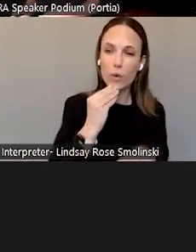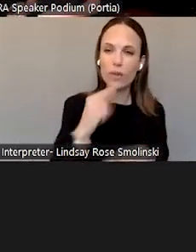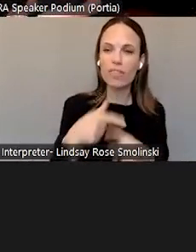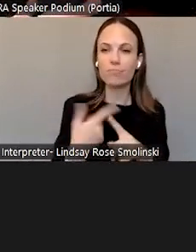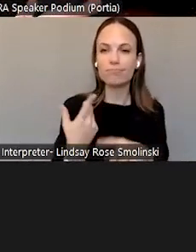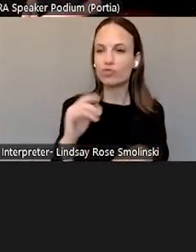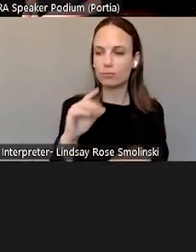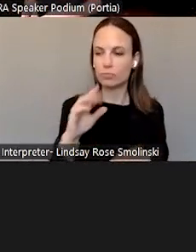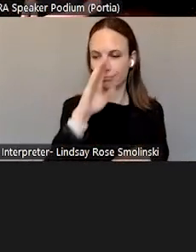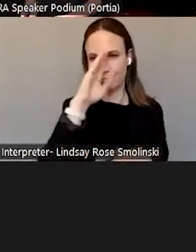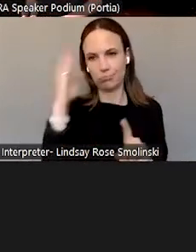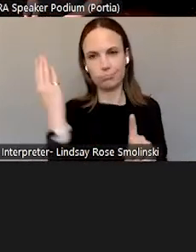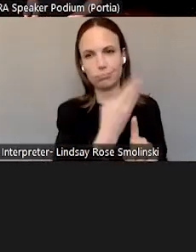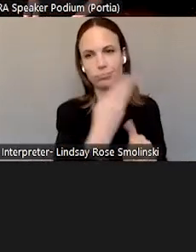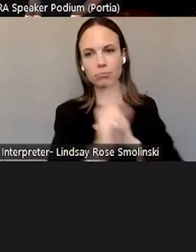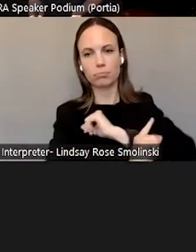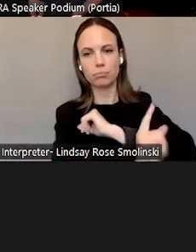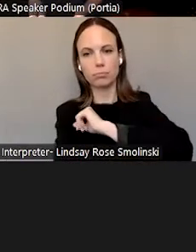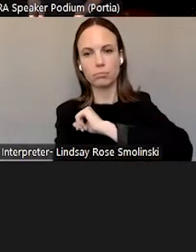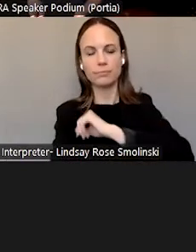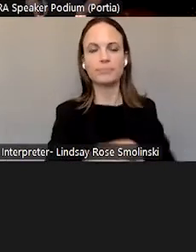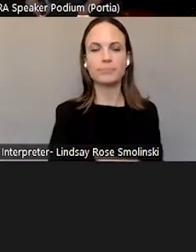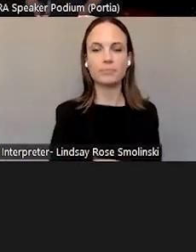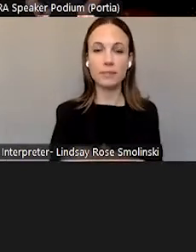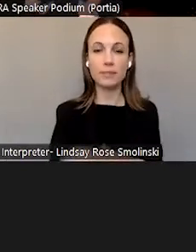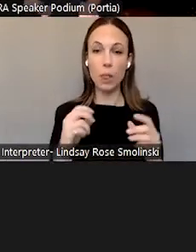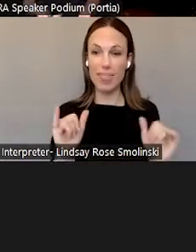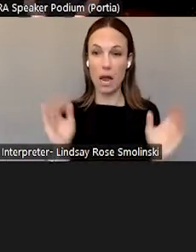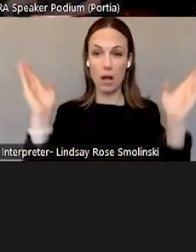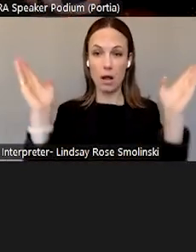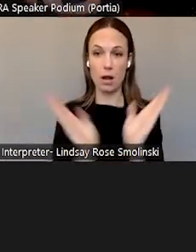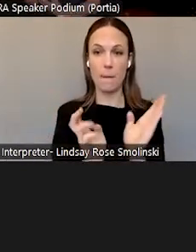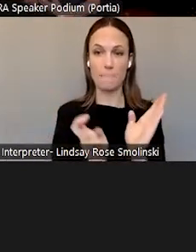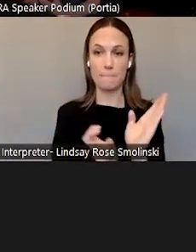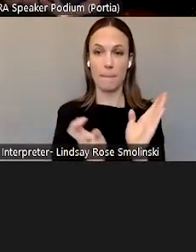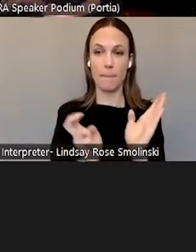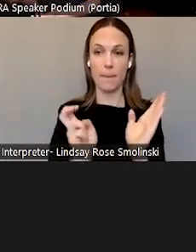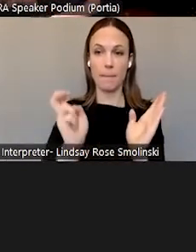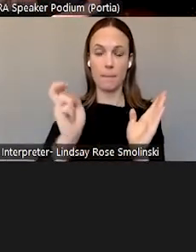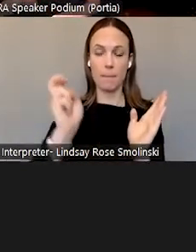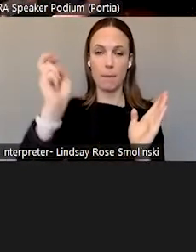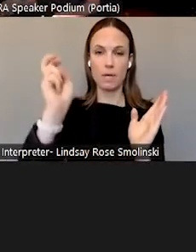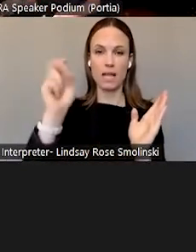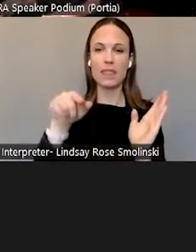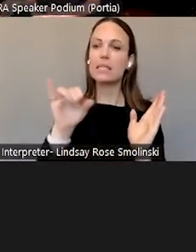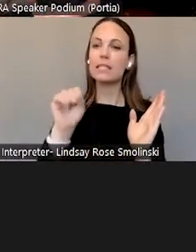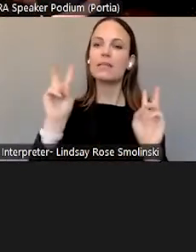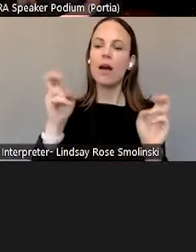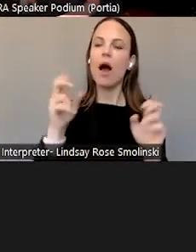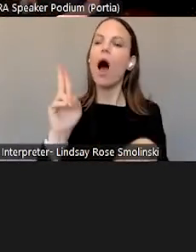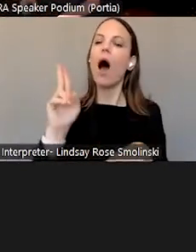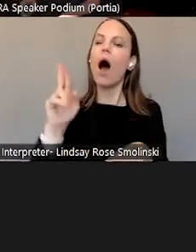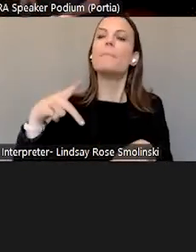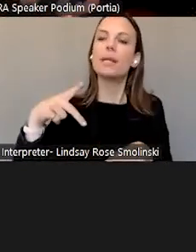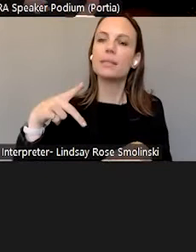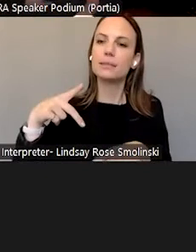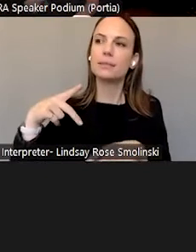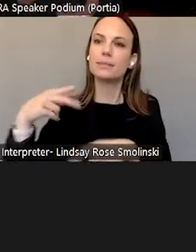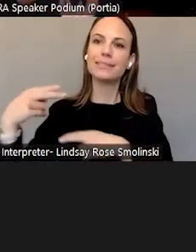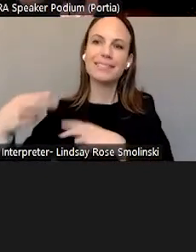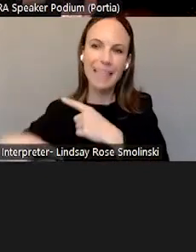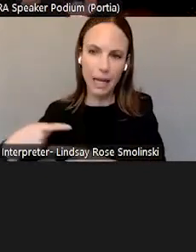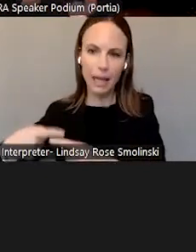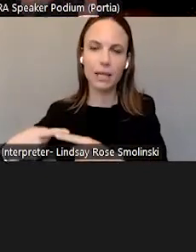landfill. So when we move anything up this pyramid from the bottom towards the top, this is upcycling. And with Renewal Mill, we're